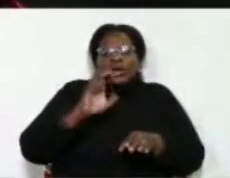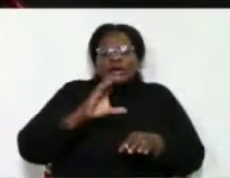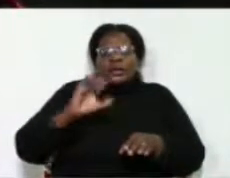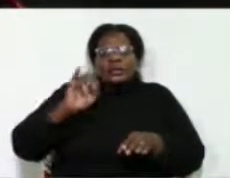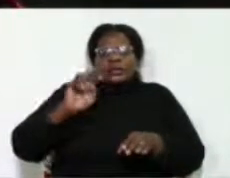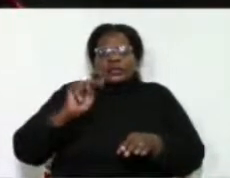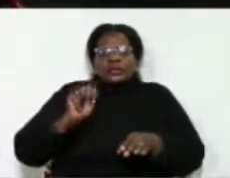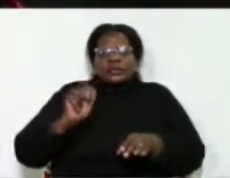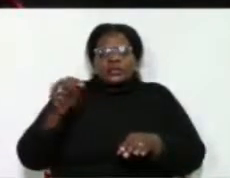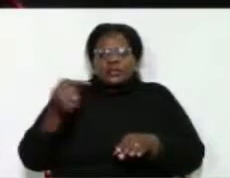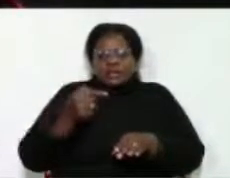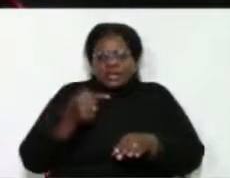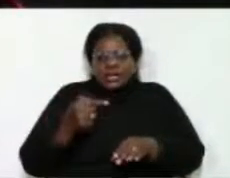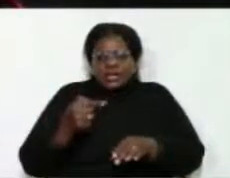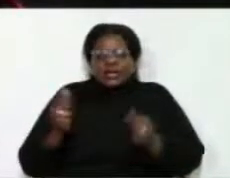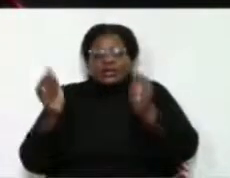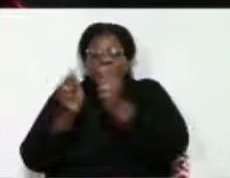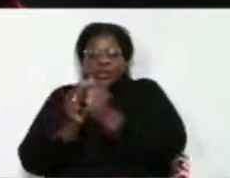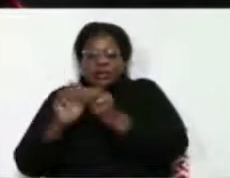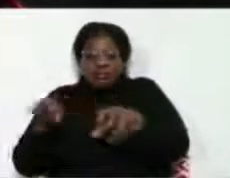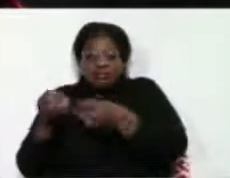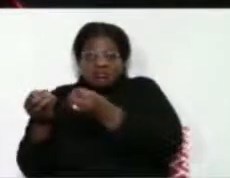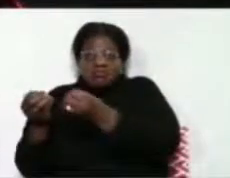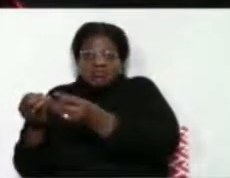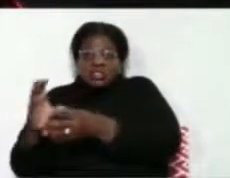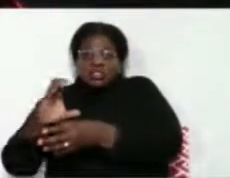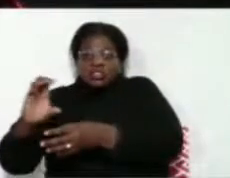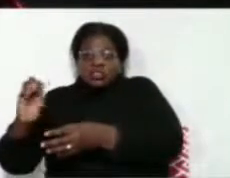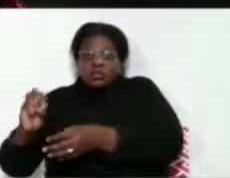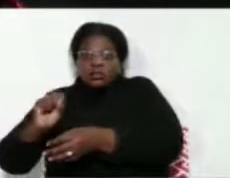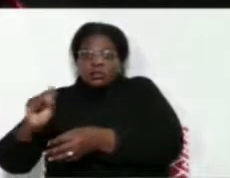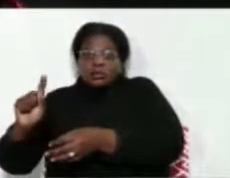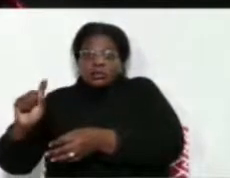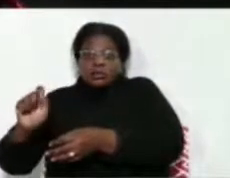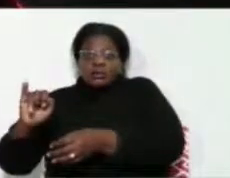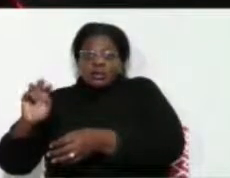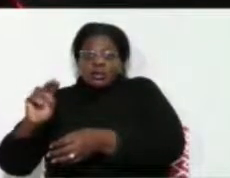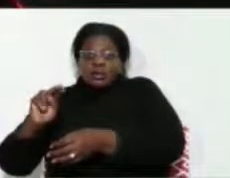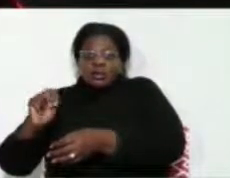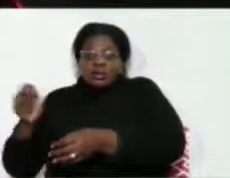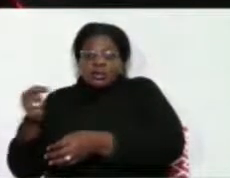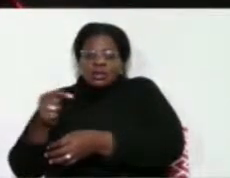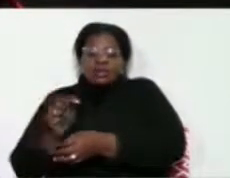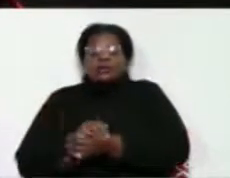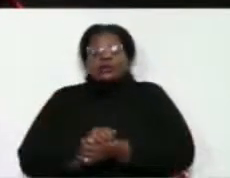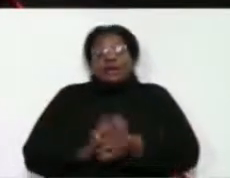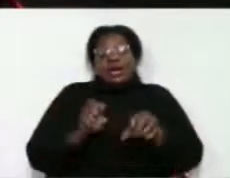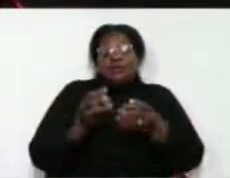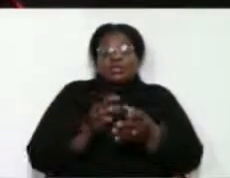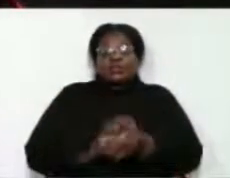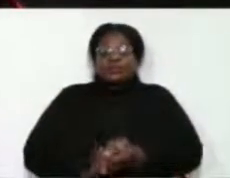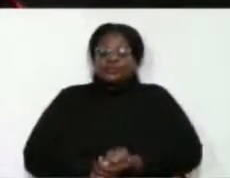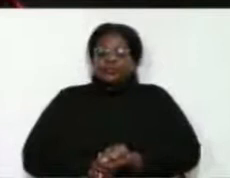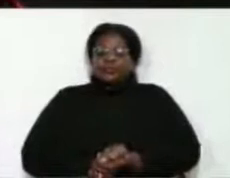by Martin. He's not new to our show. So Martin, welcome back to our show,